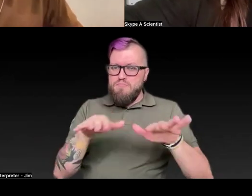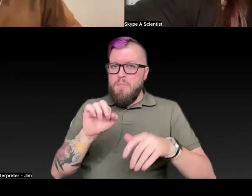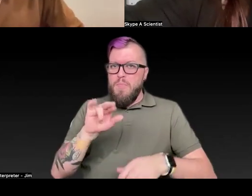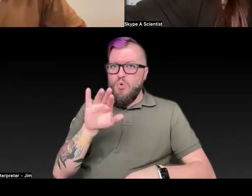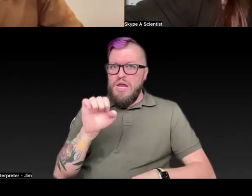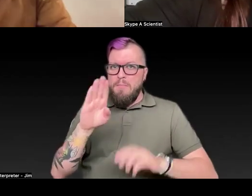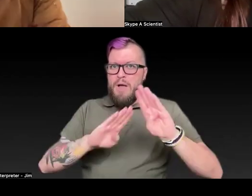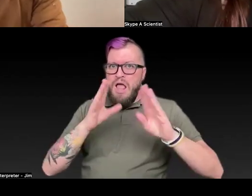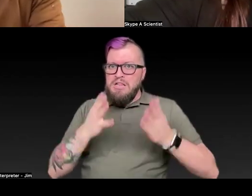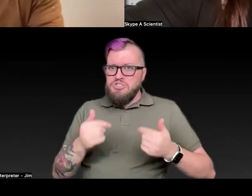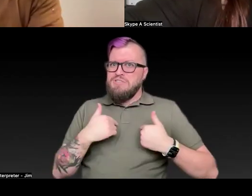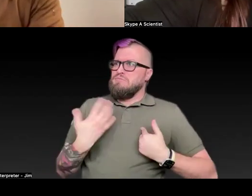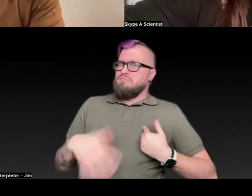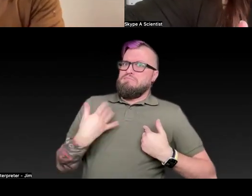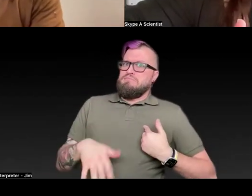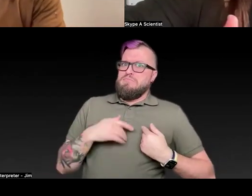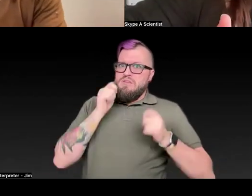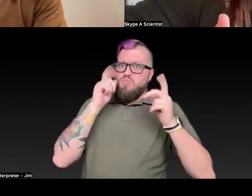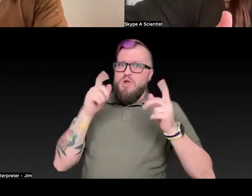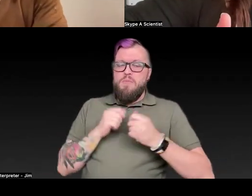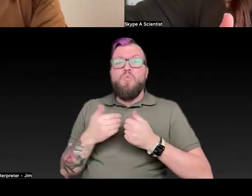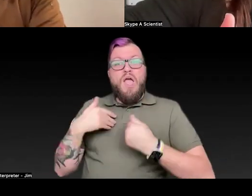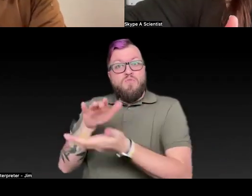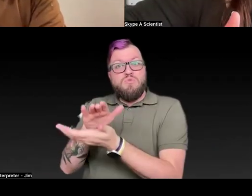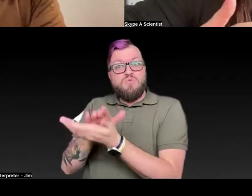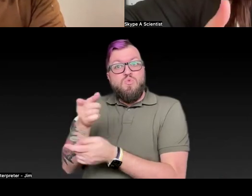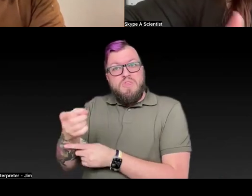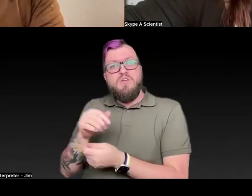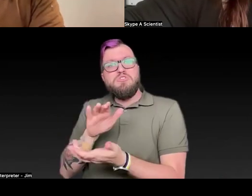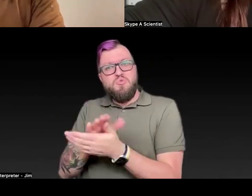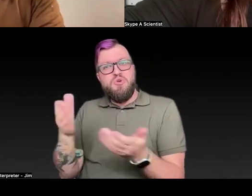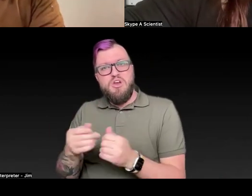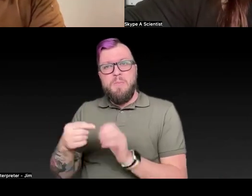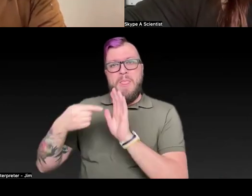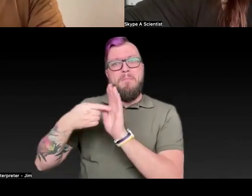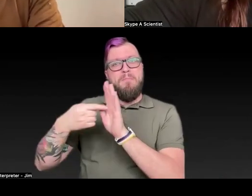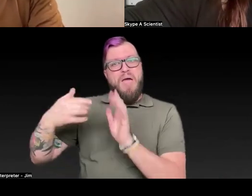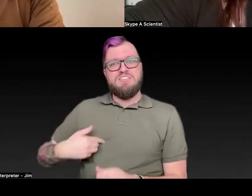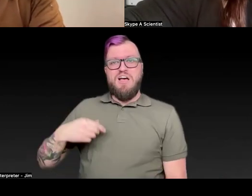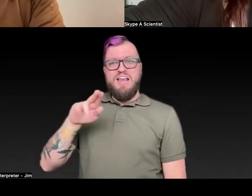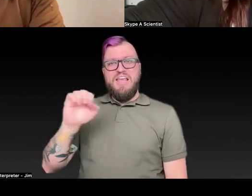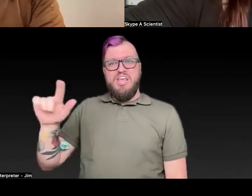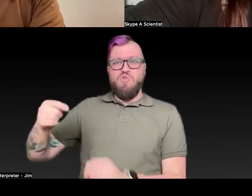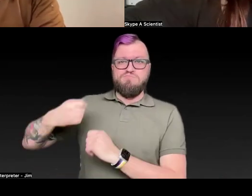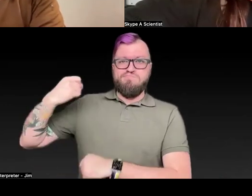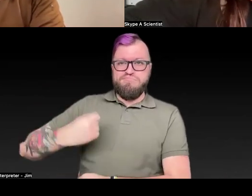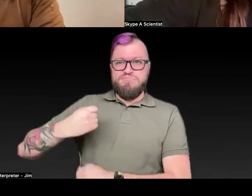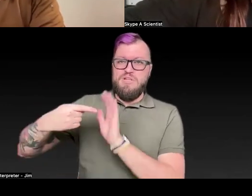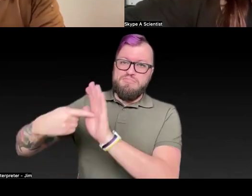a school here that the eels are their school mascot. So that's very Oh, that fantastic. that's